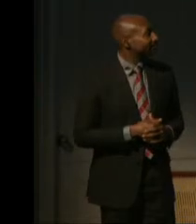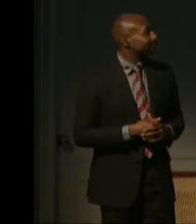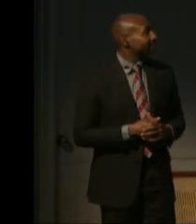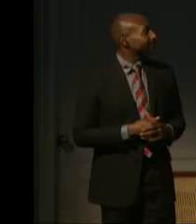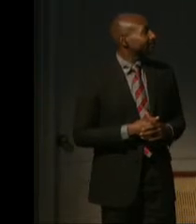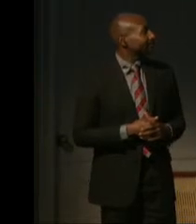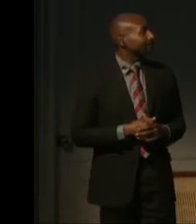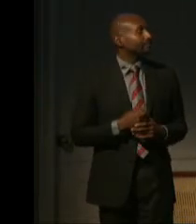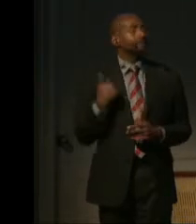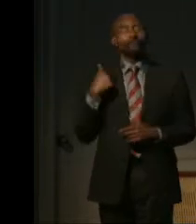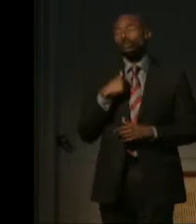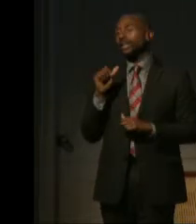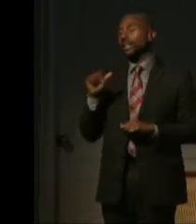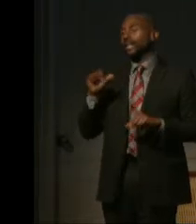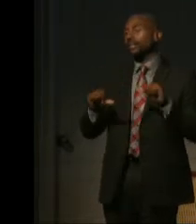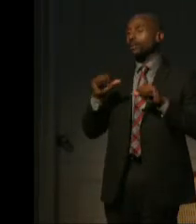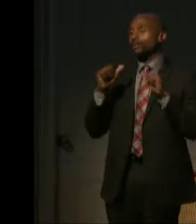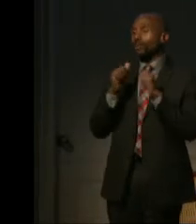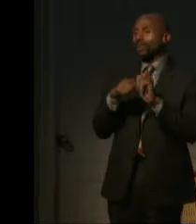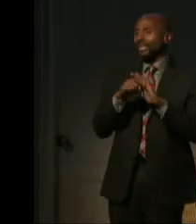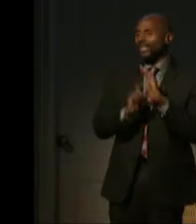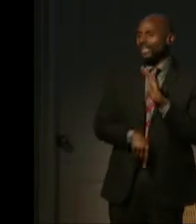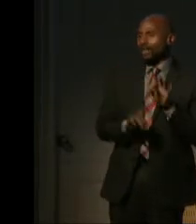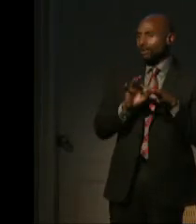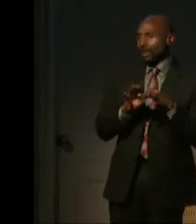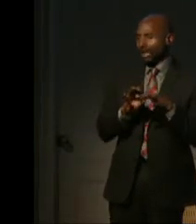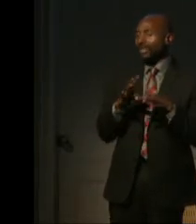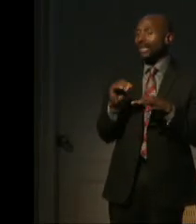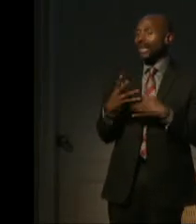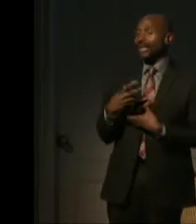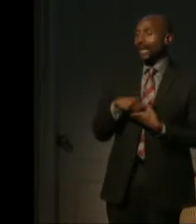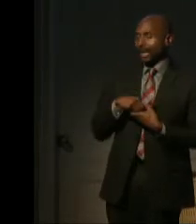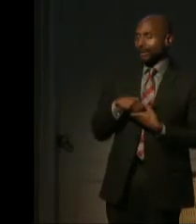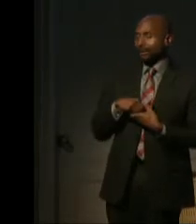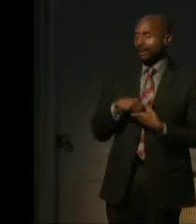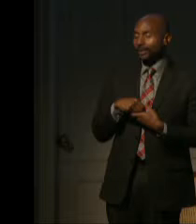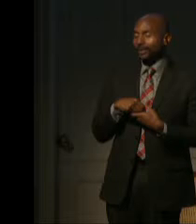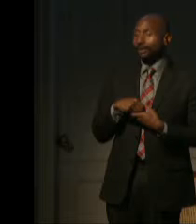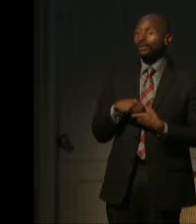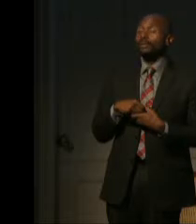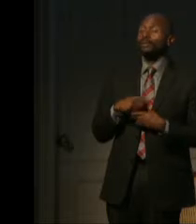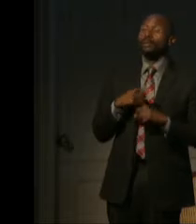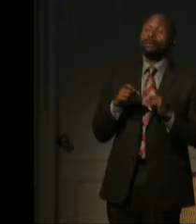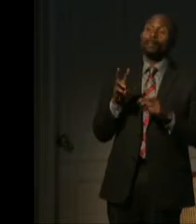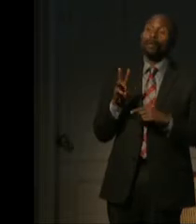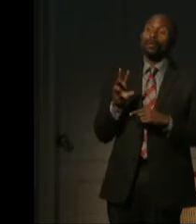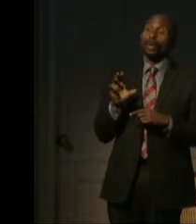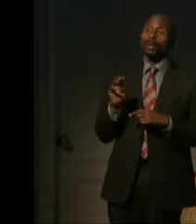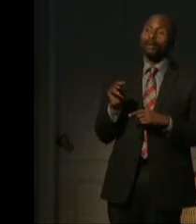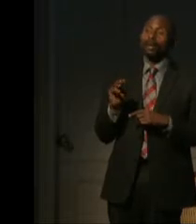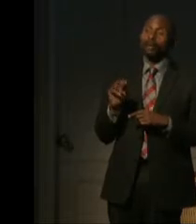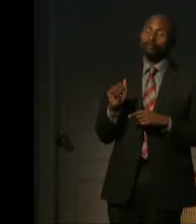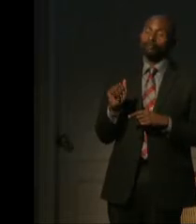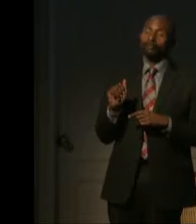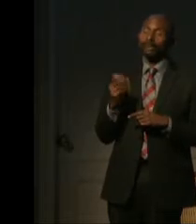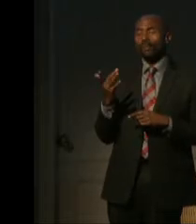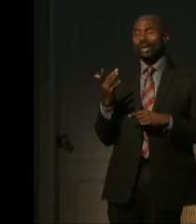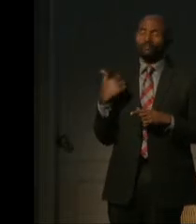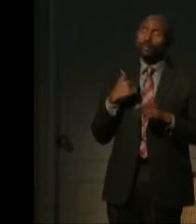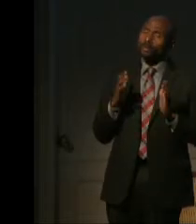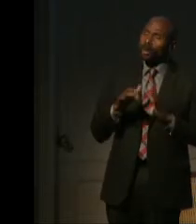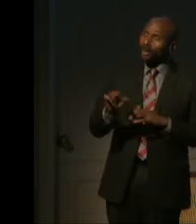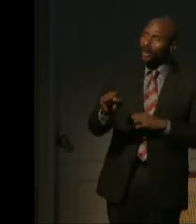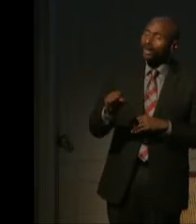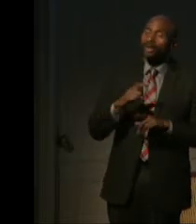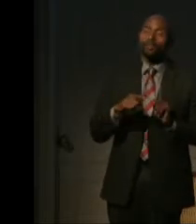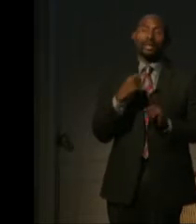We can experiment with deep connection and engagement at WICMA, partly because we're small. This is